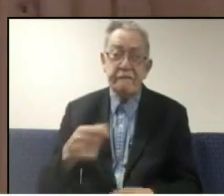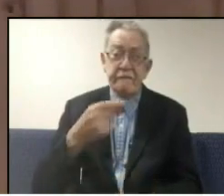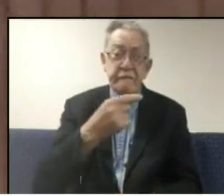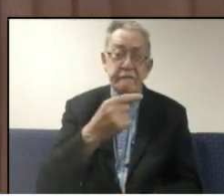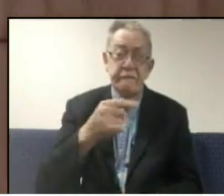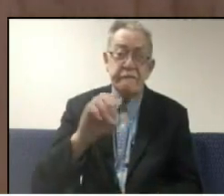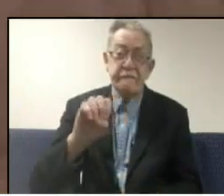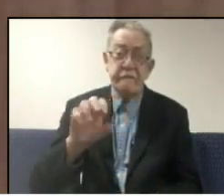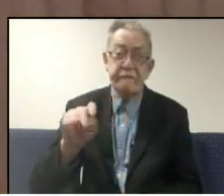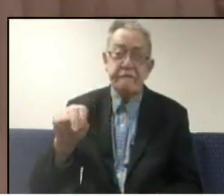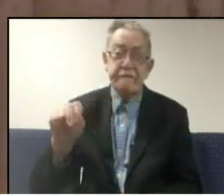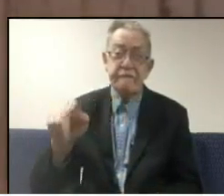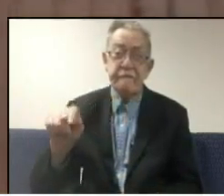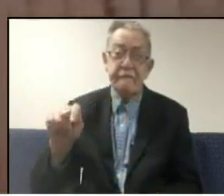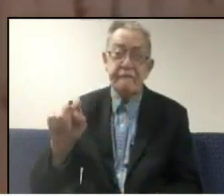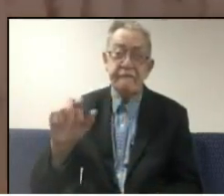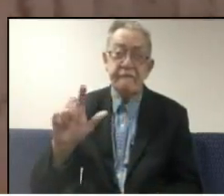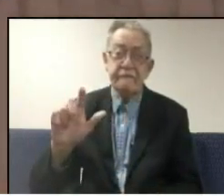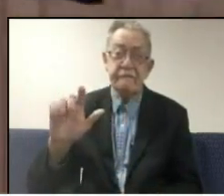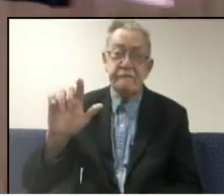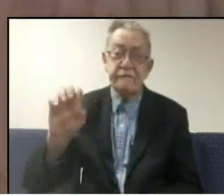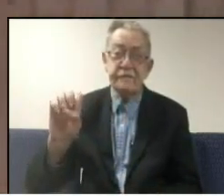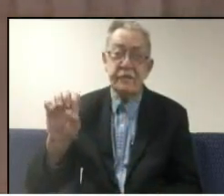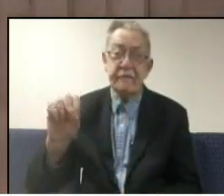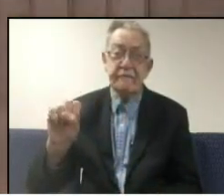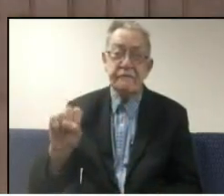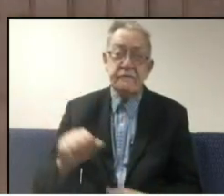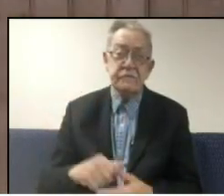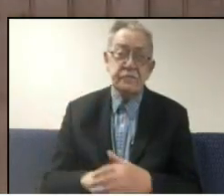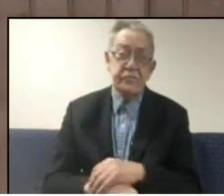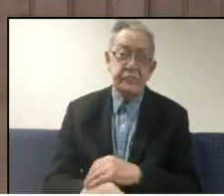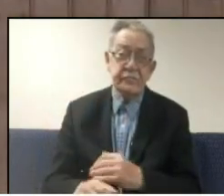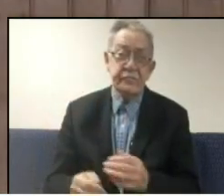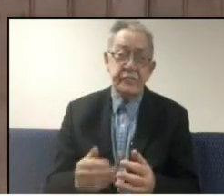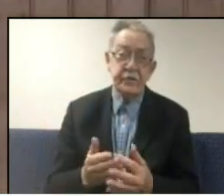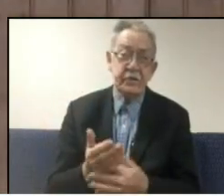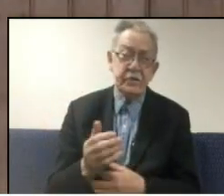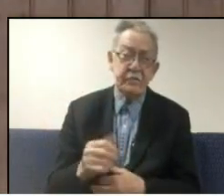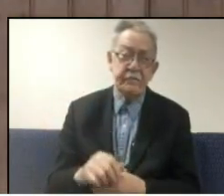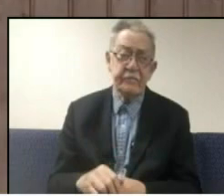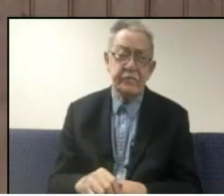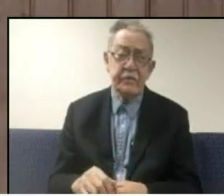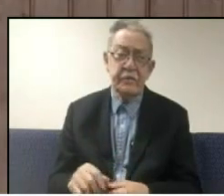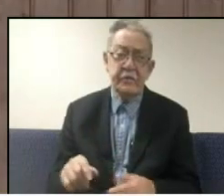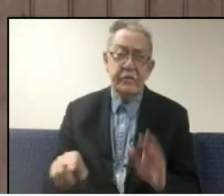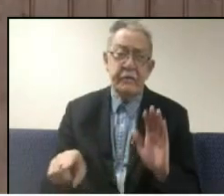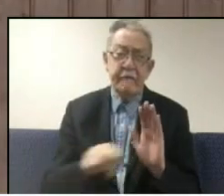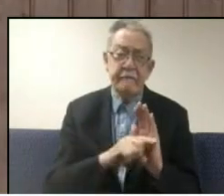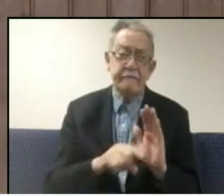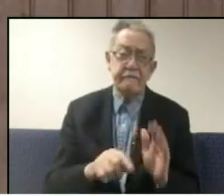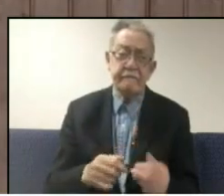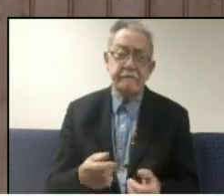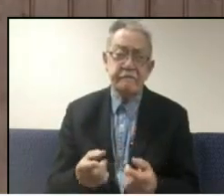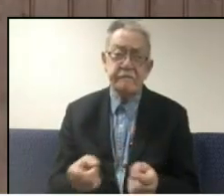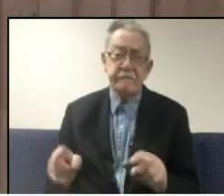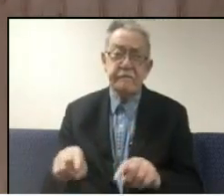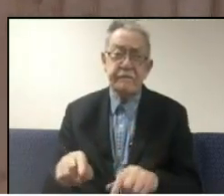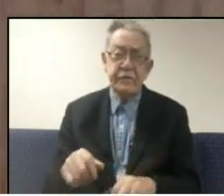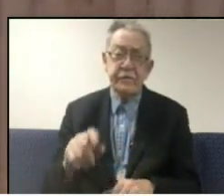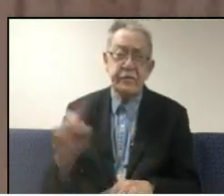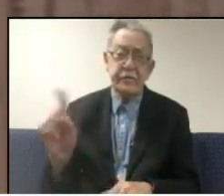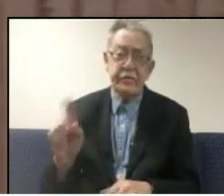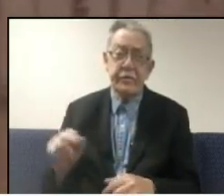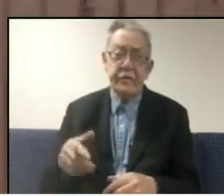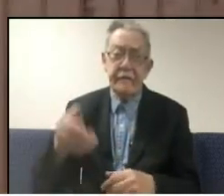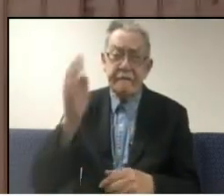immediately, but Paul will discover, really even through some negative situations, that that's where God is sending him.